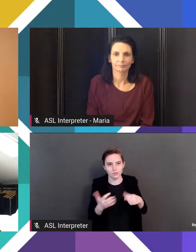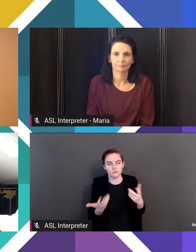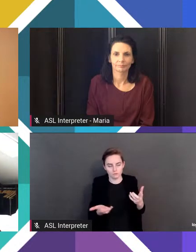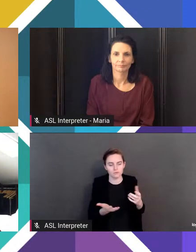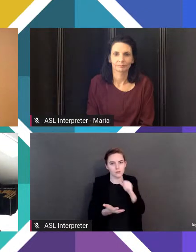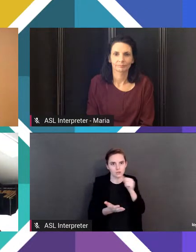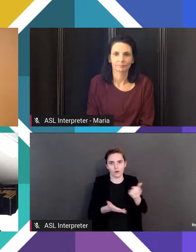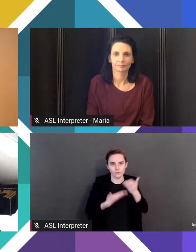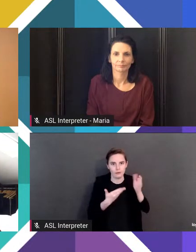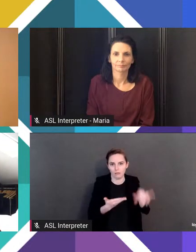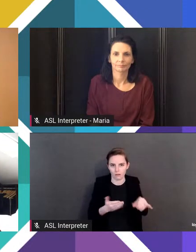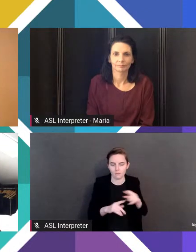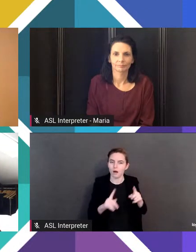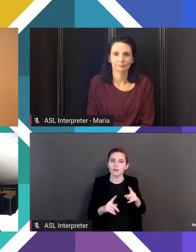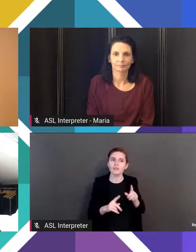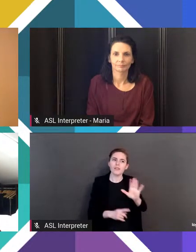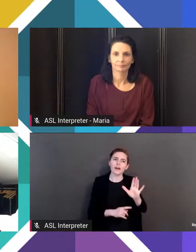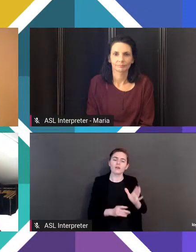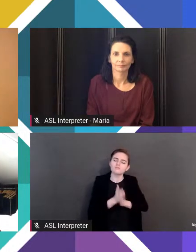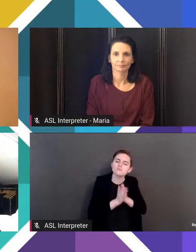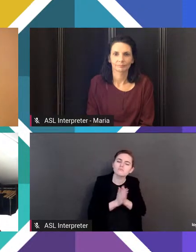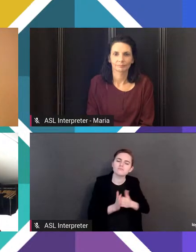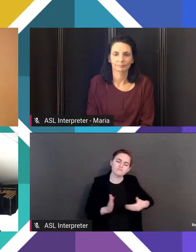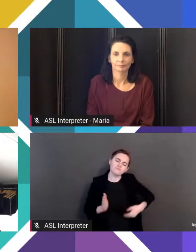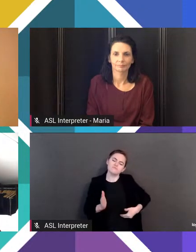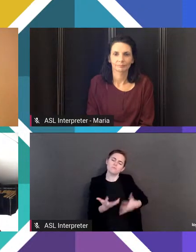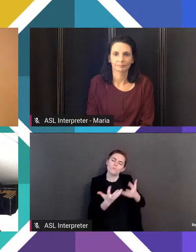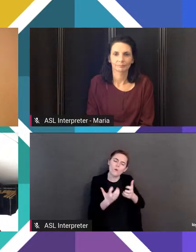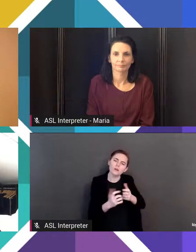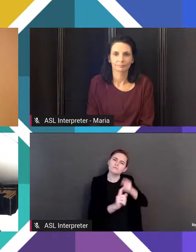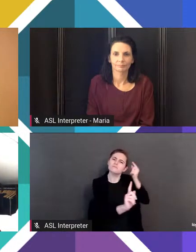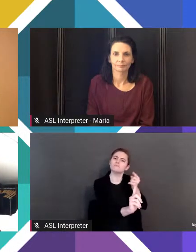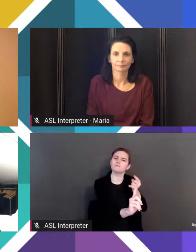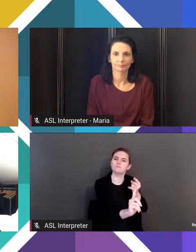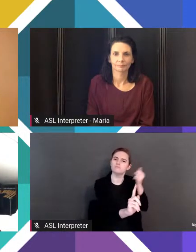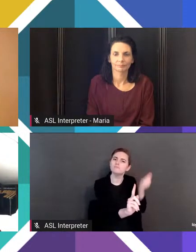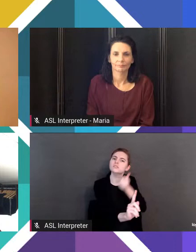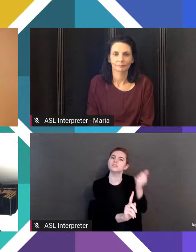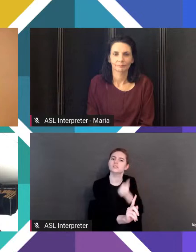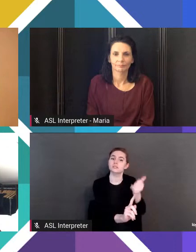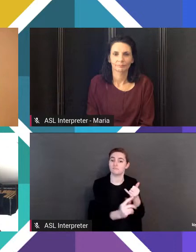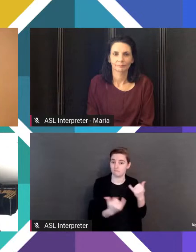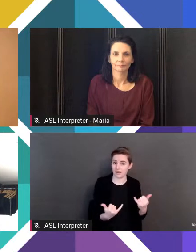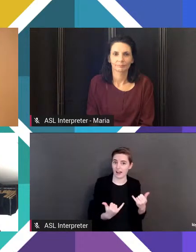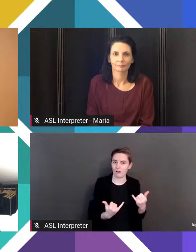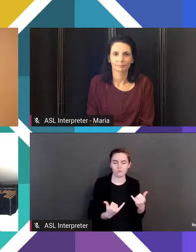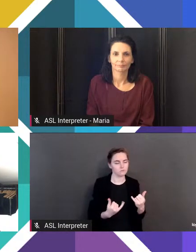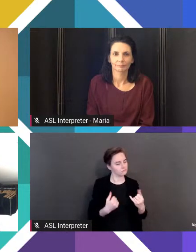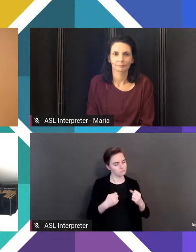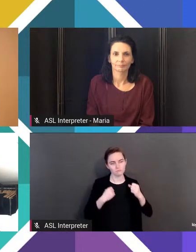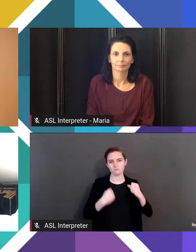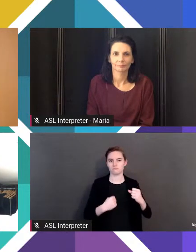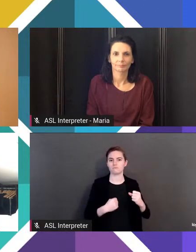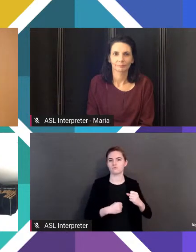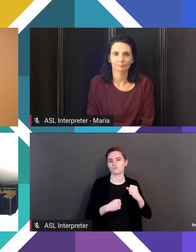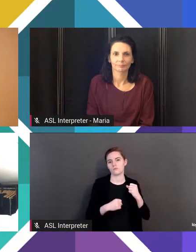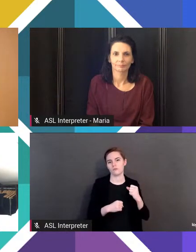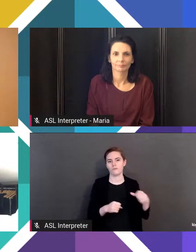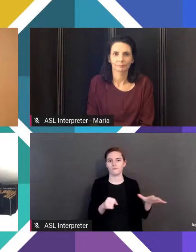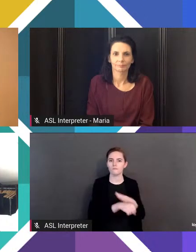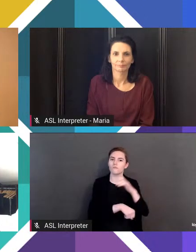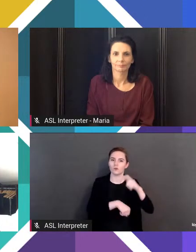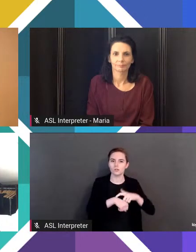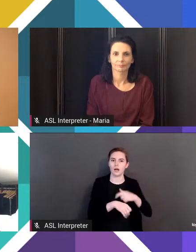sheer desire to do it, and like now have like a solid full-time career just off of doing that. And I think that